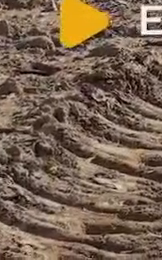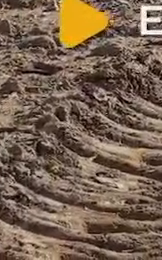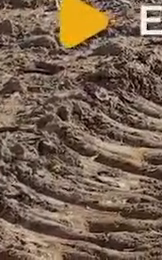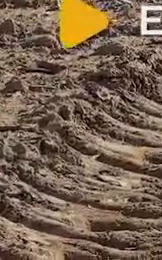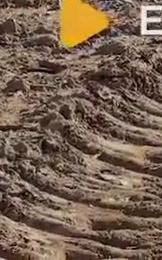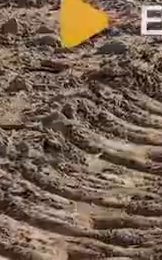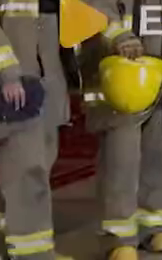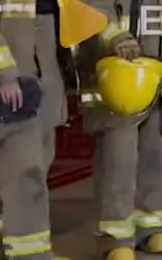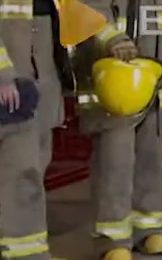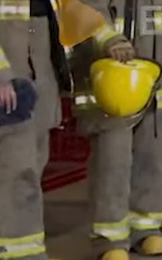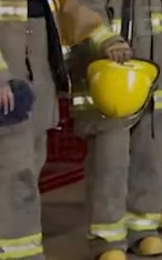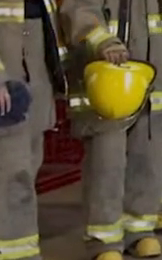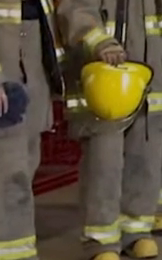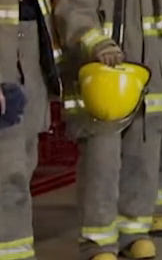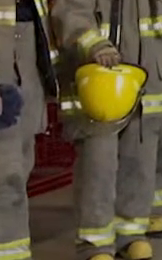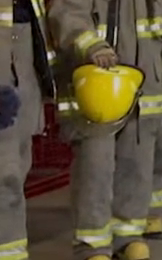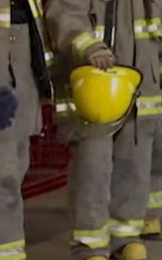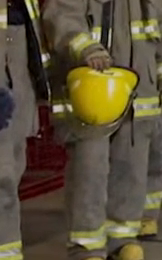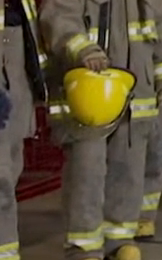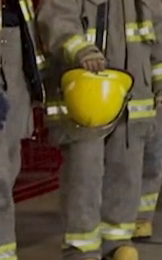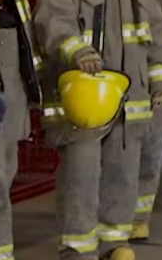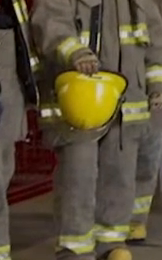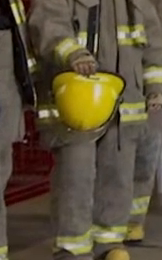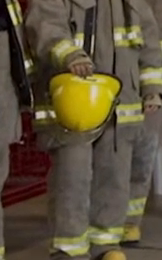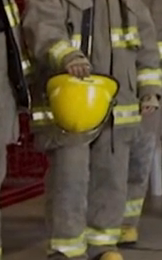for you, but for others.